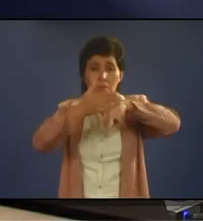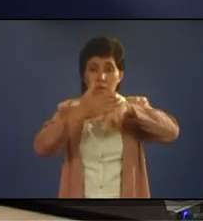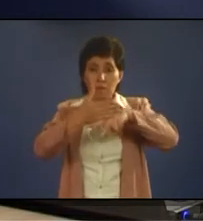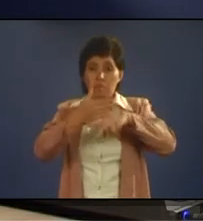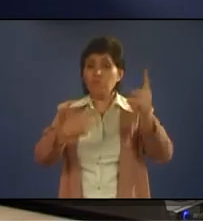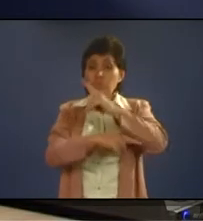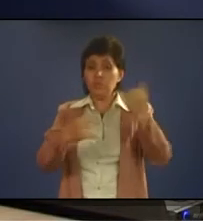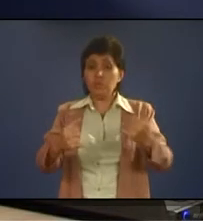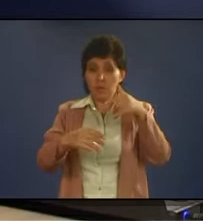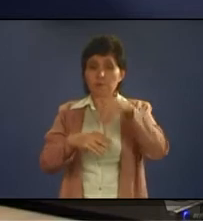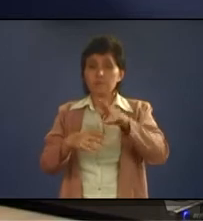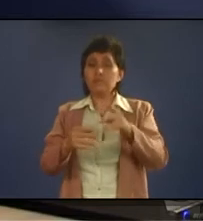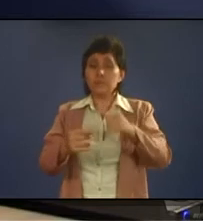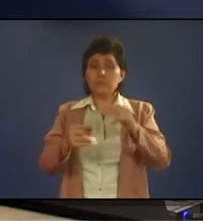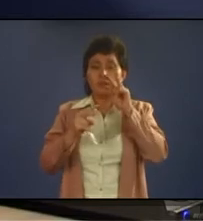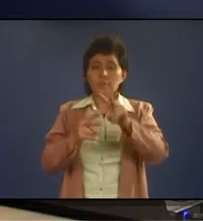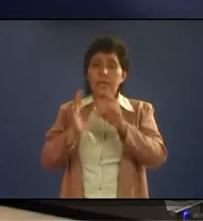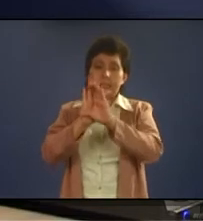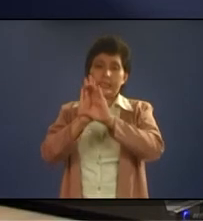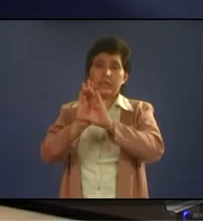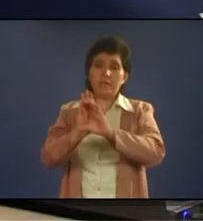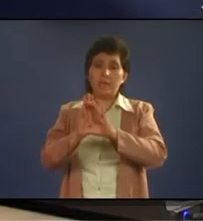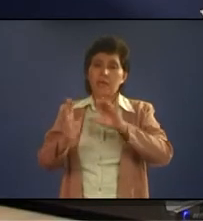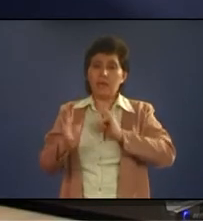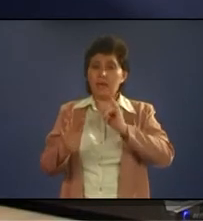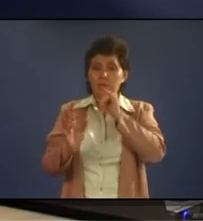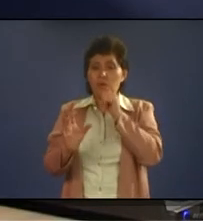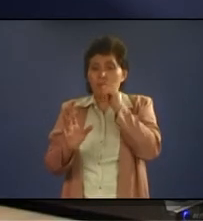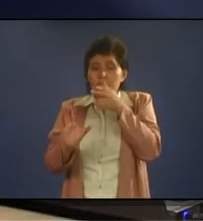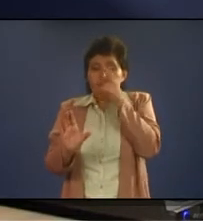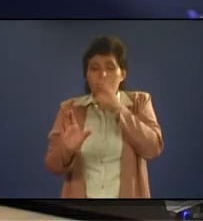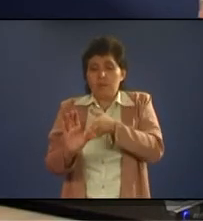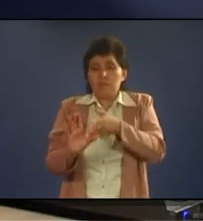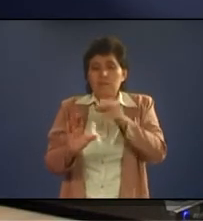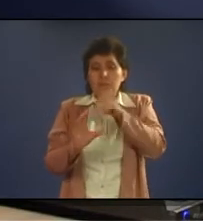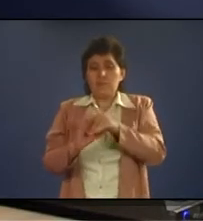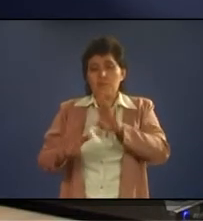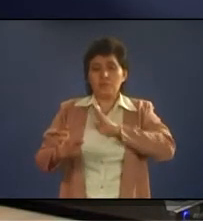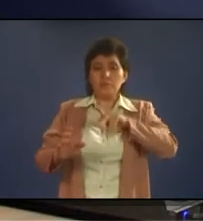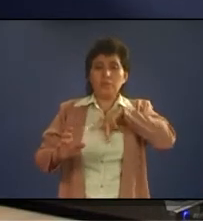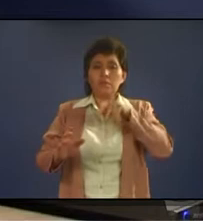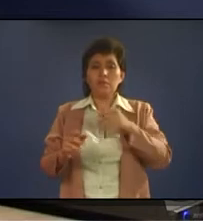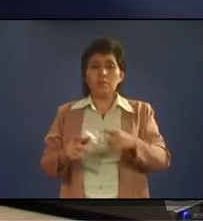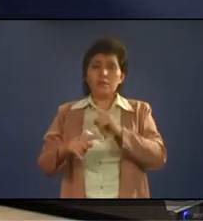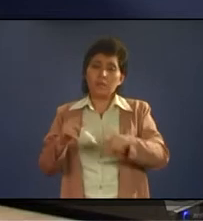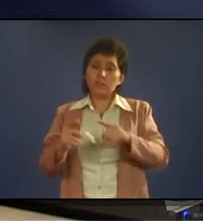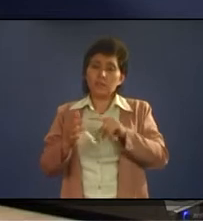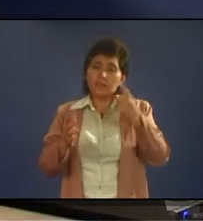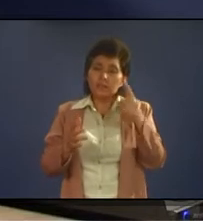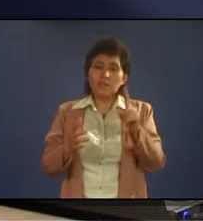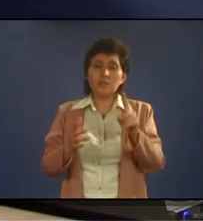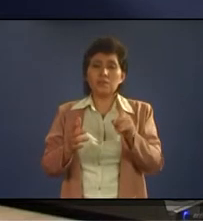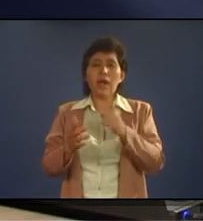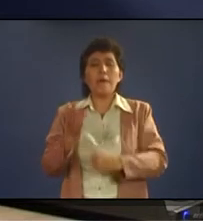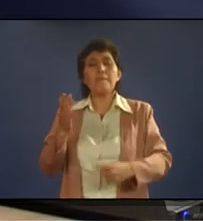Okay, I'm just giving an example. It doesn't mean that I belong to them. Okay, yeah. So just take some time to write up what are the